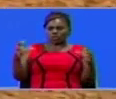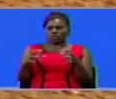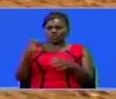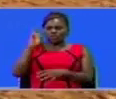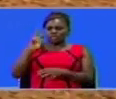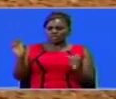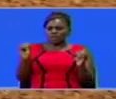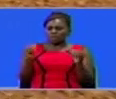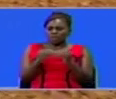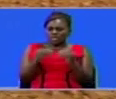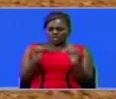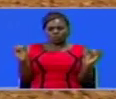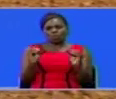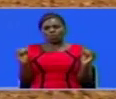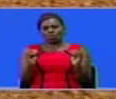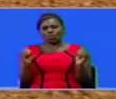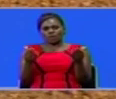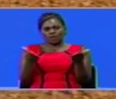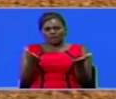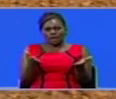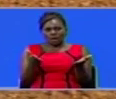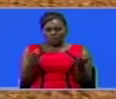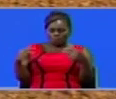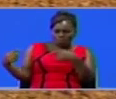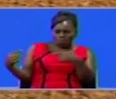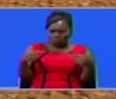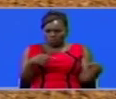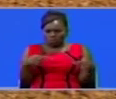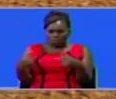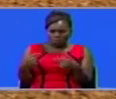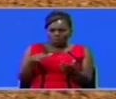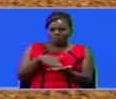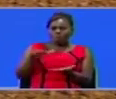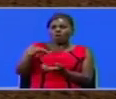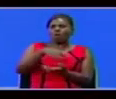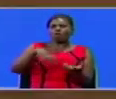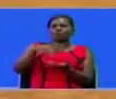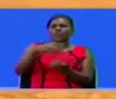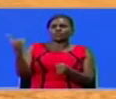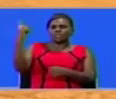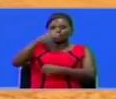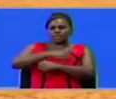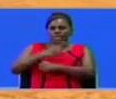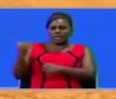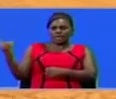not seen eye to eye for decades now caught up in a tussle that gets more confusing by the day.